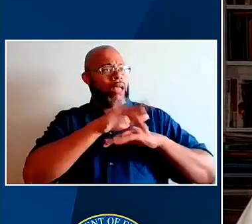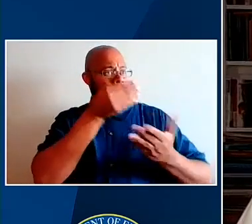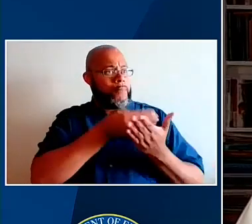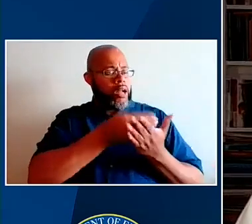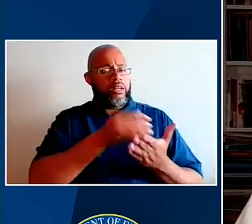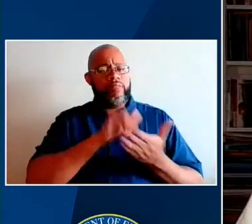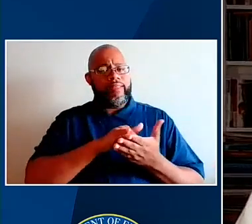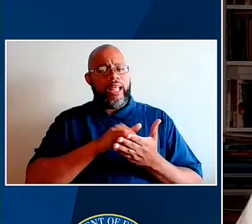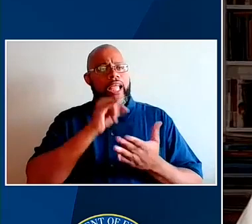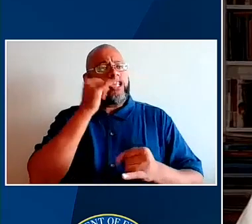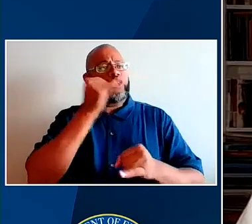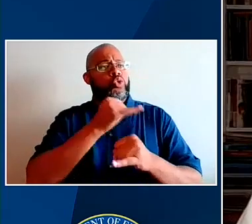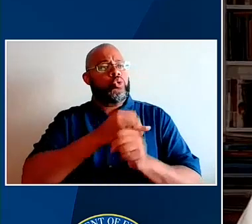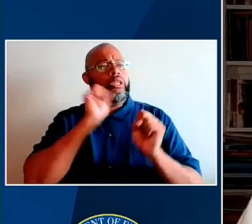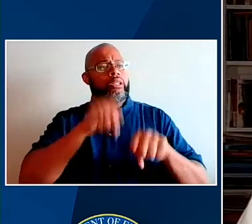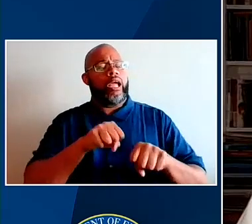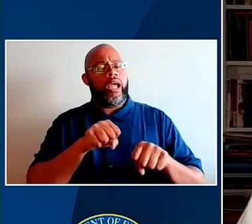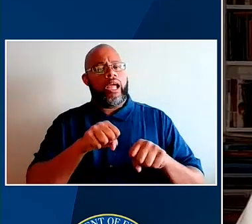the institution can,